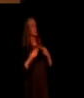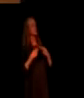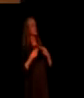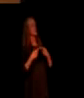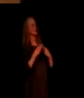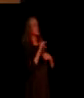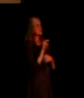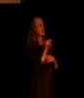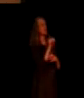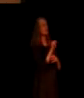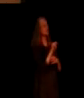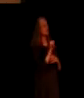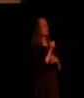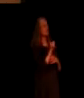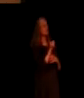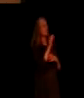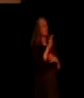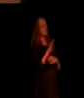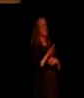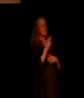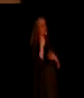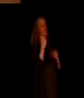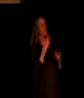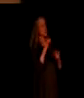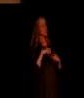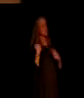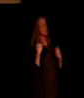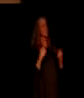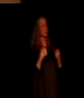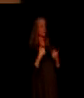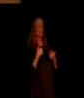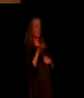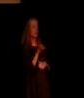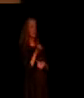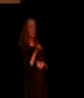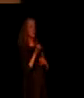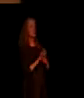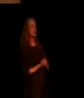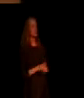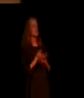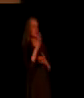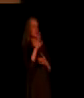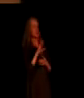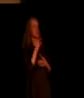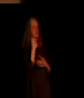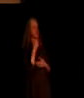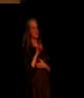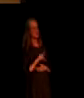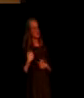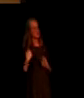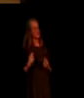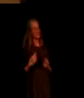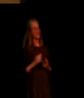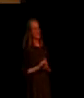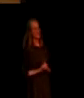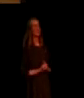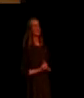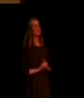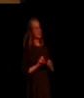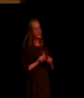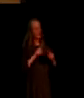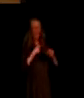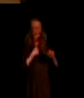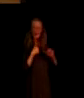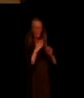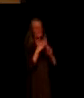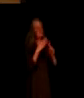before. I hadn't either, actually, when I think about it. And so this was really just me